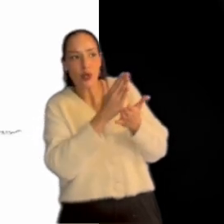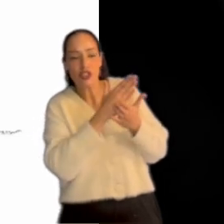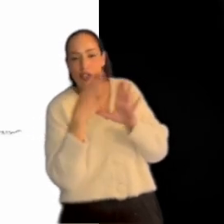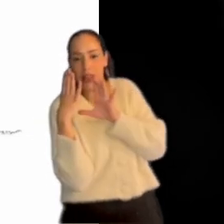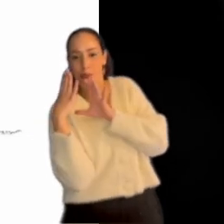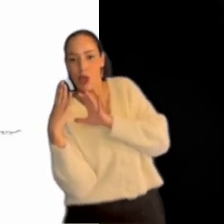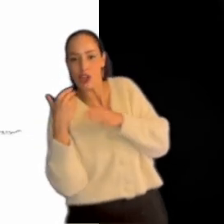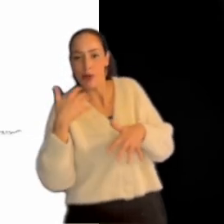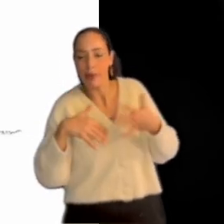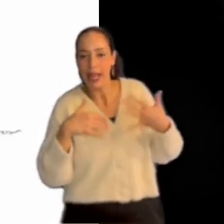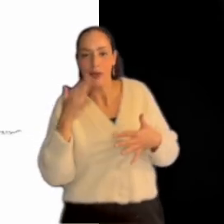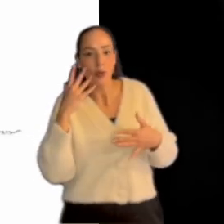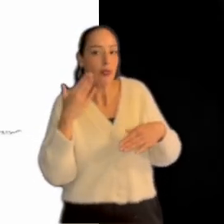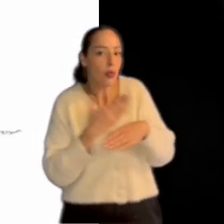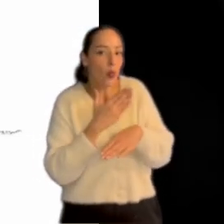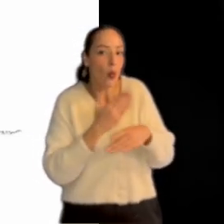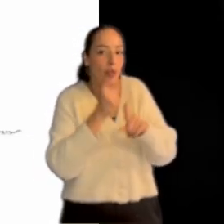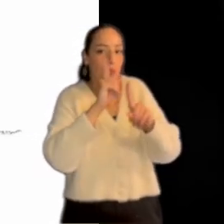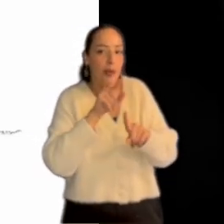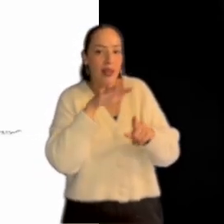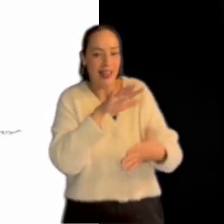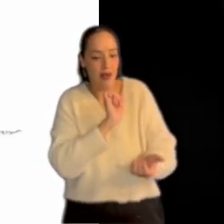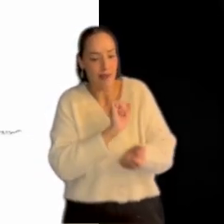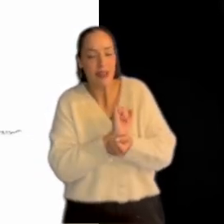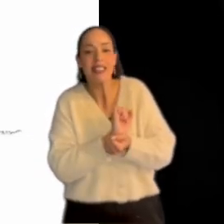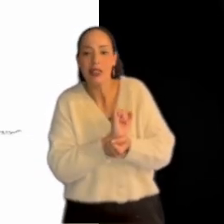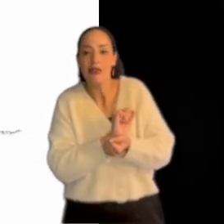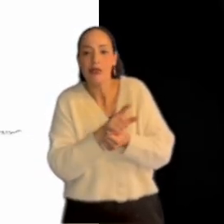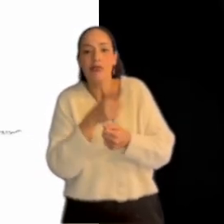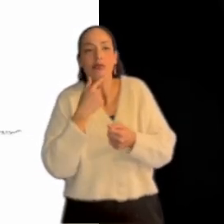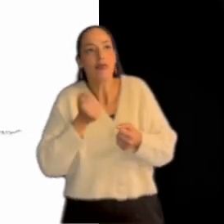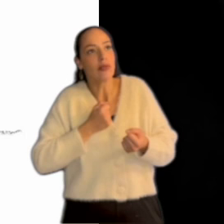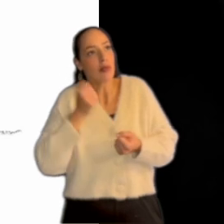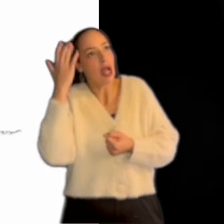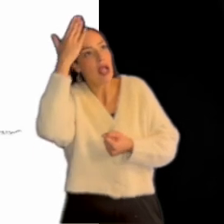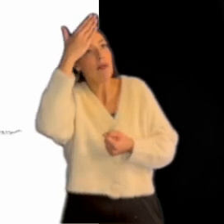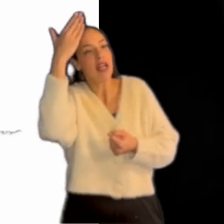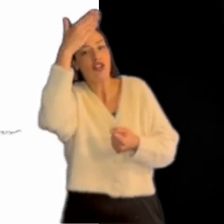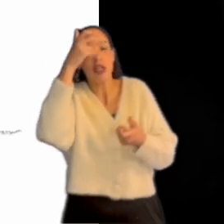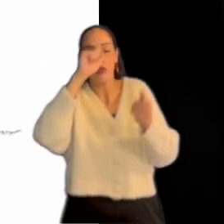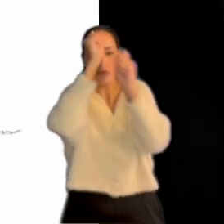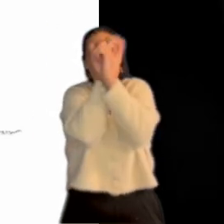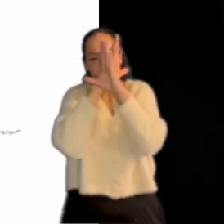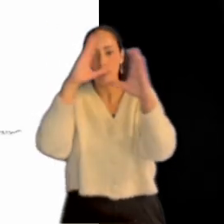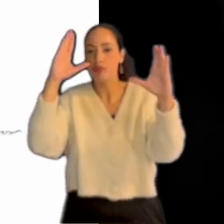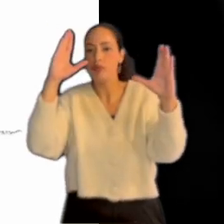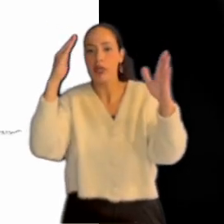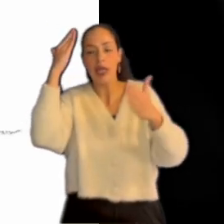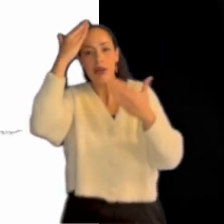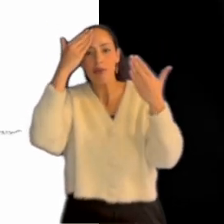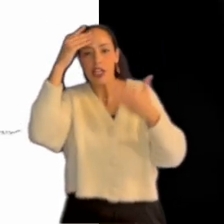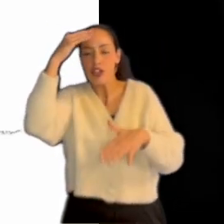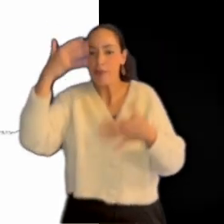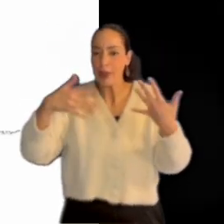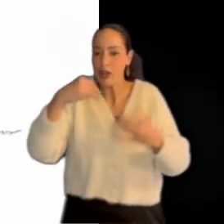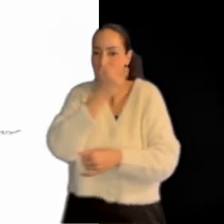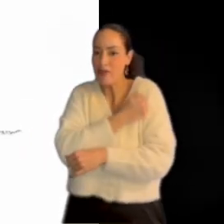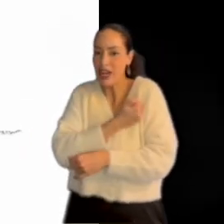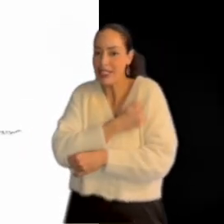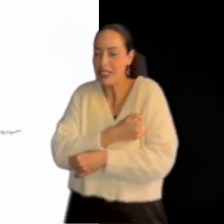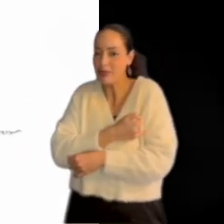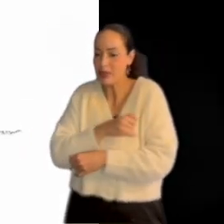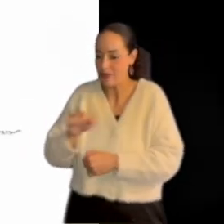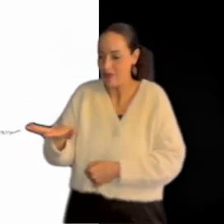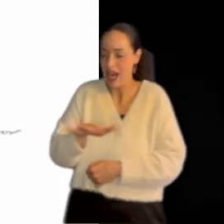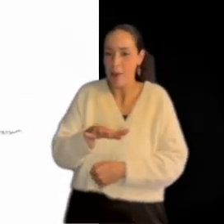of my imagination. Instead, I imagined the pain of their victims and the grief of their families. The sense of helplessness reawakened,